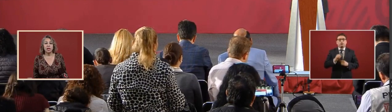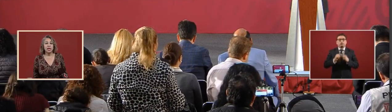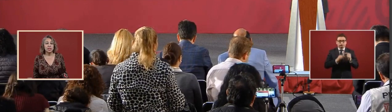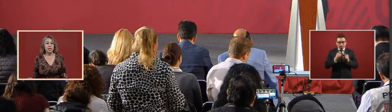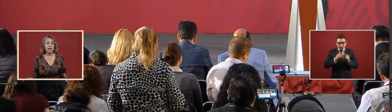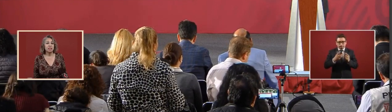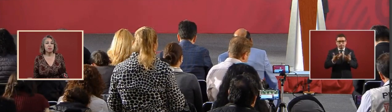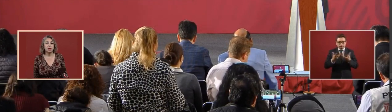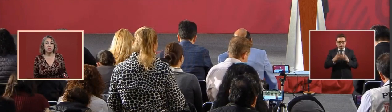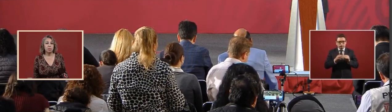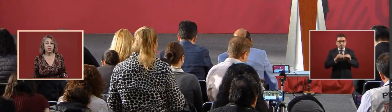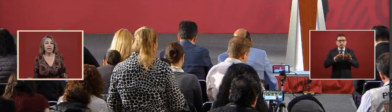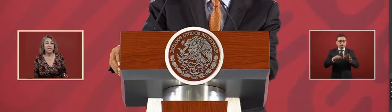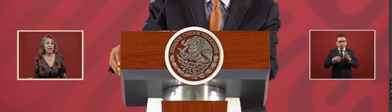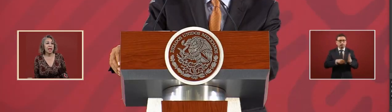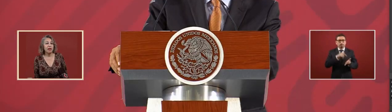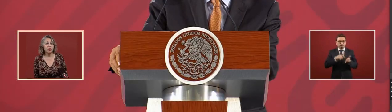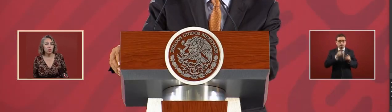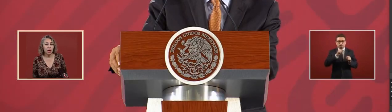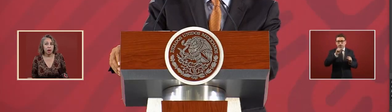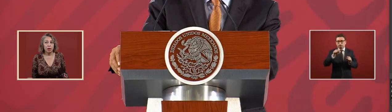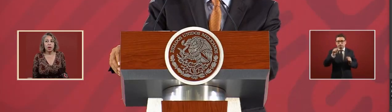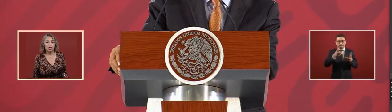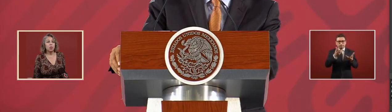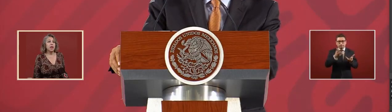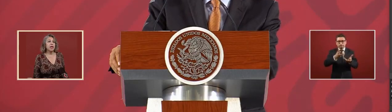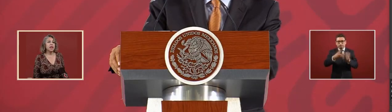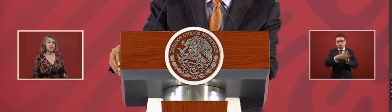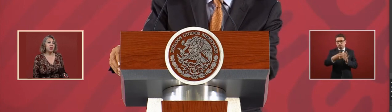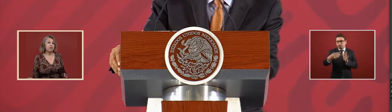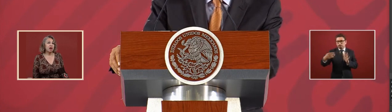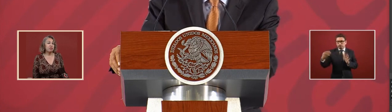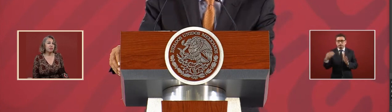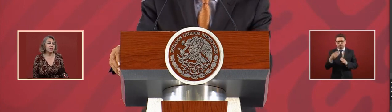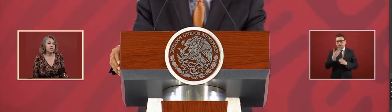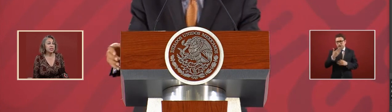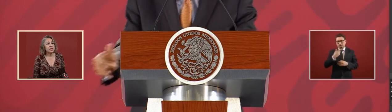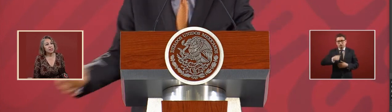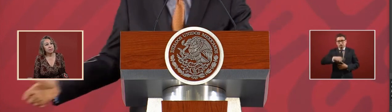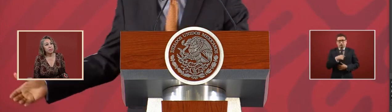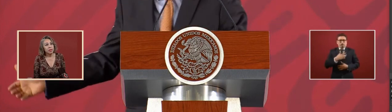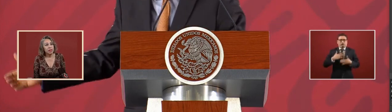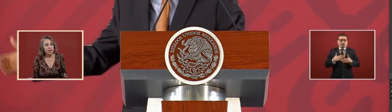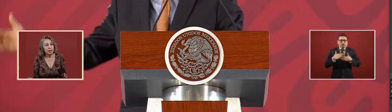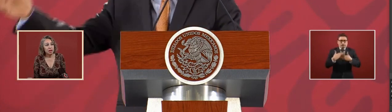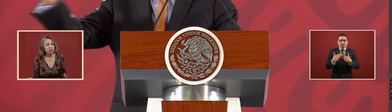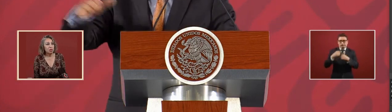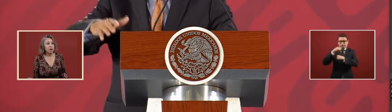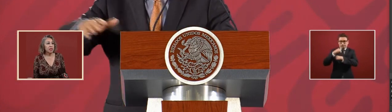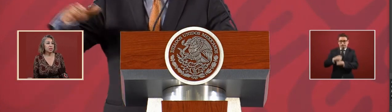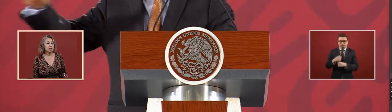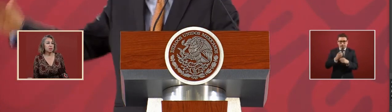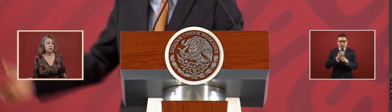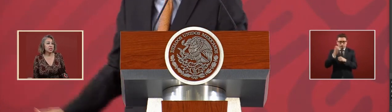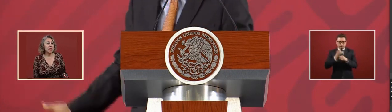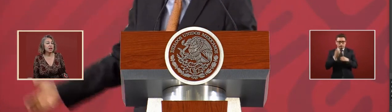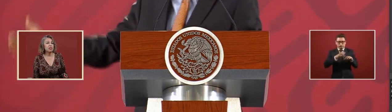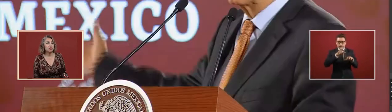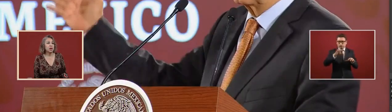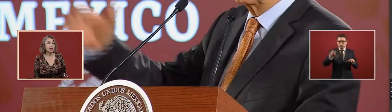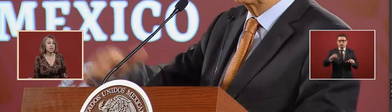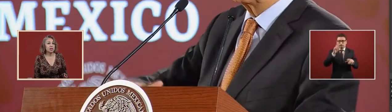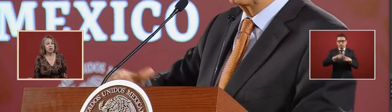Replicándose, yes, it has to be replicating everywhere. We need to have confidence that the authorities, the